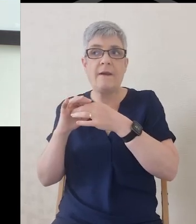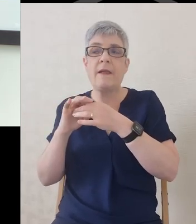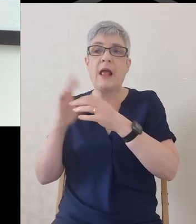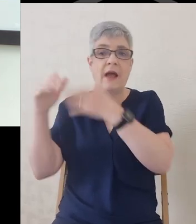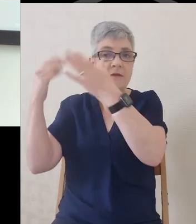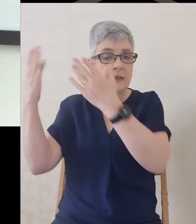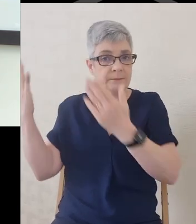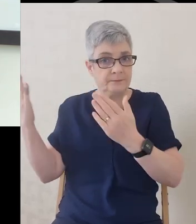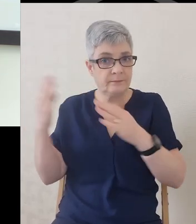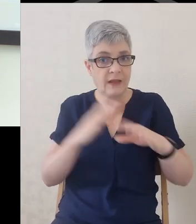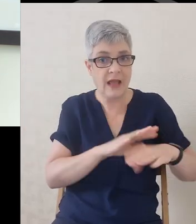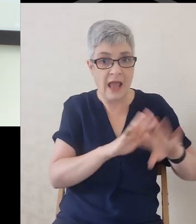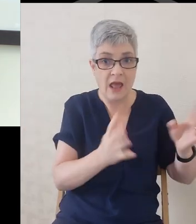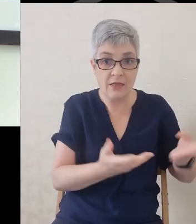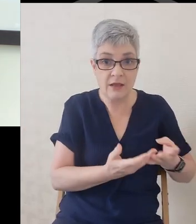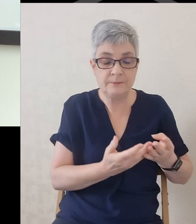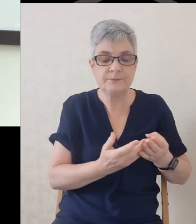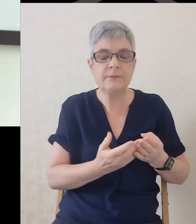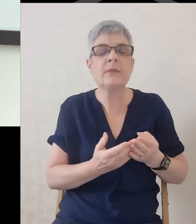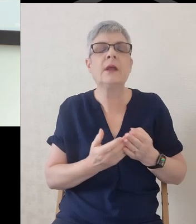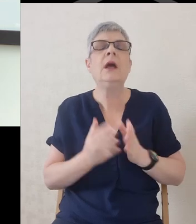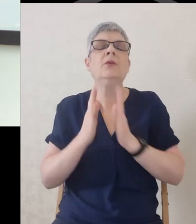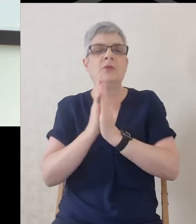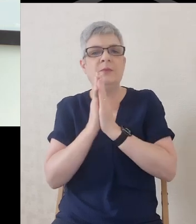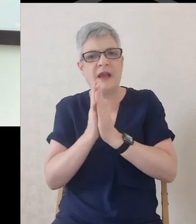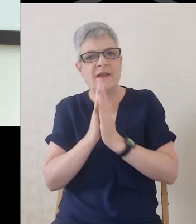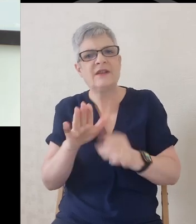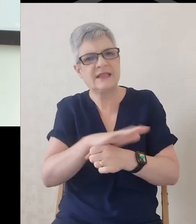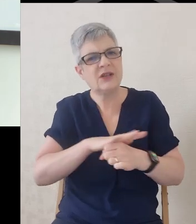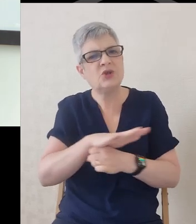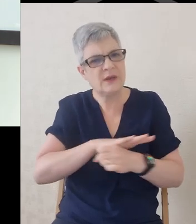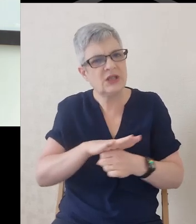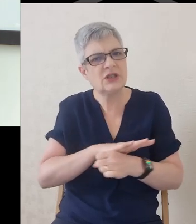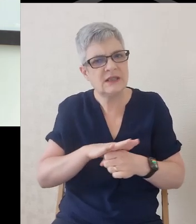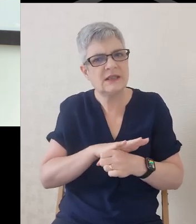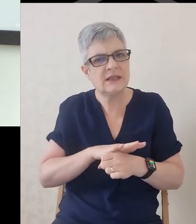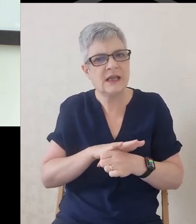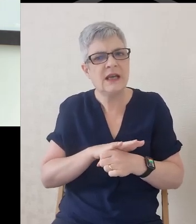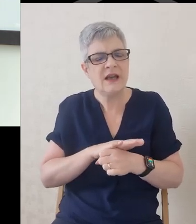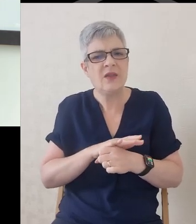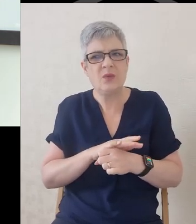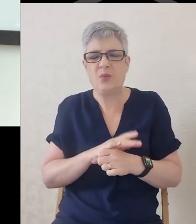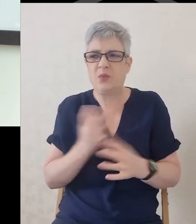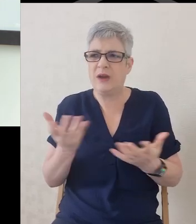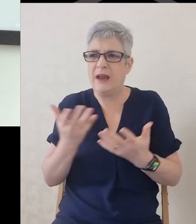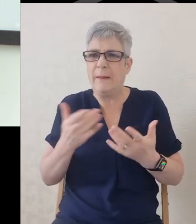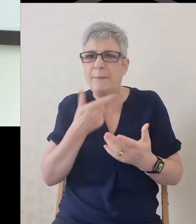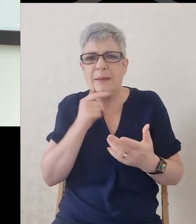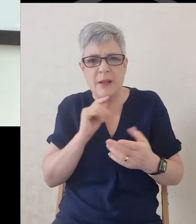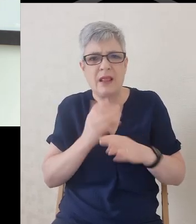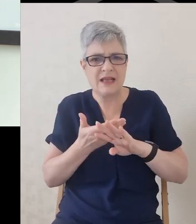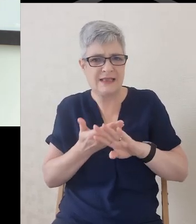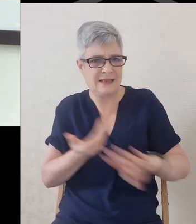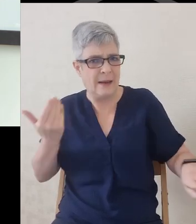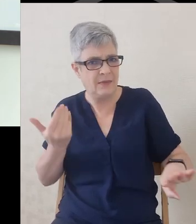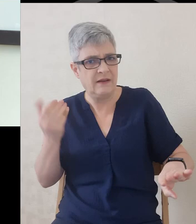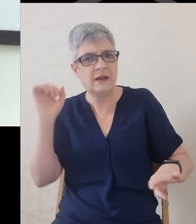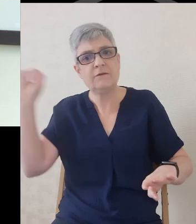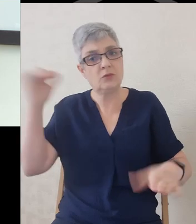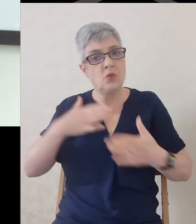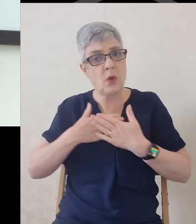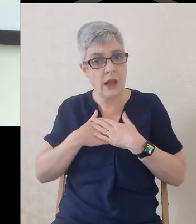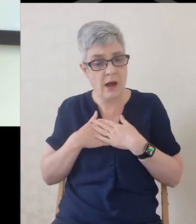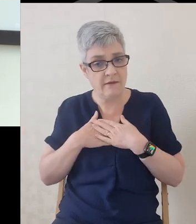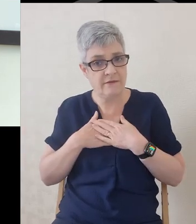Father, we pray for those situations where efforts are being made to separate people from your love. Places